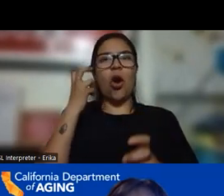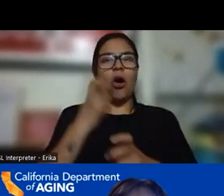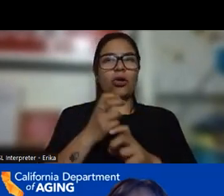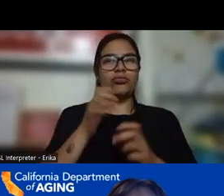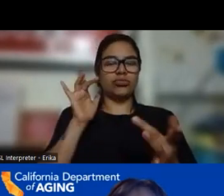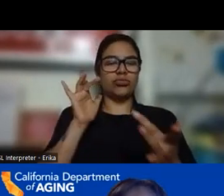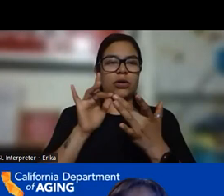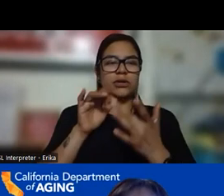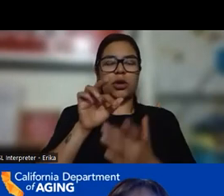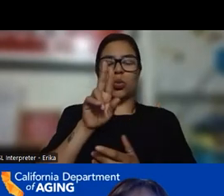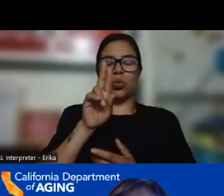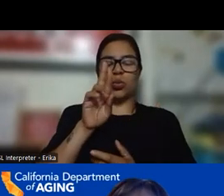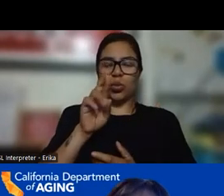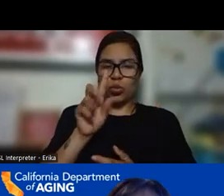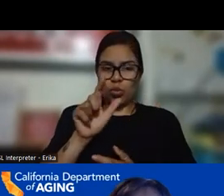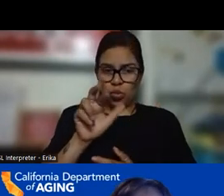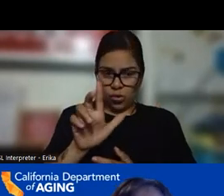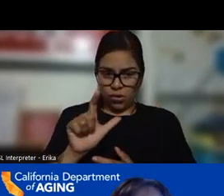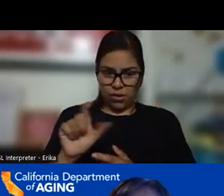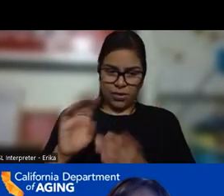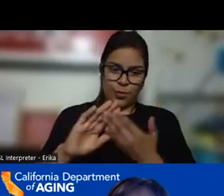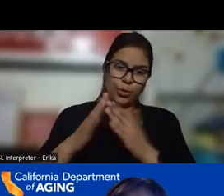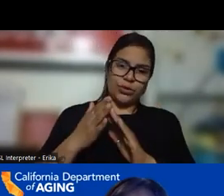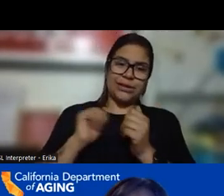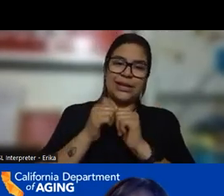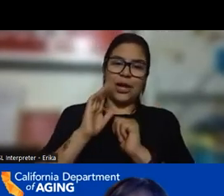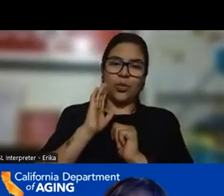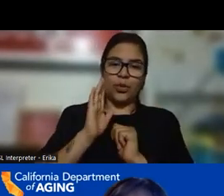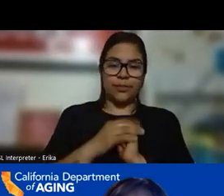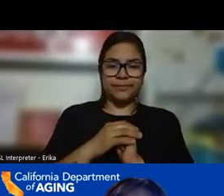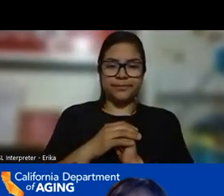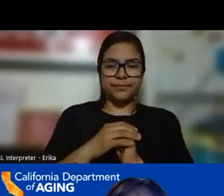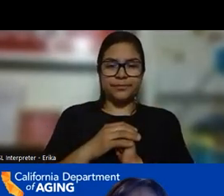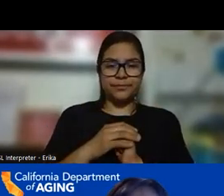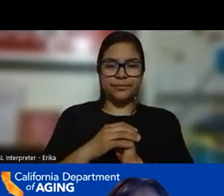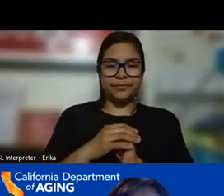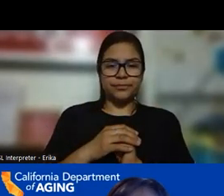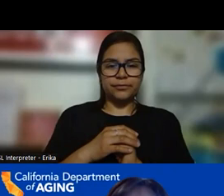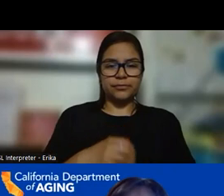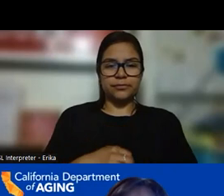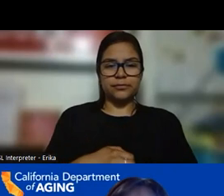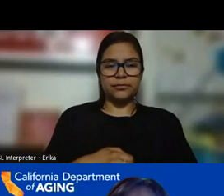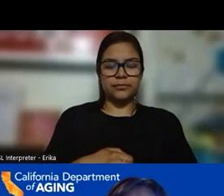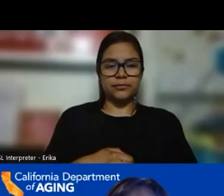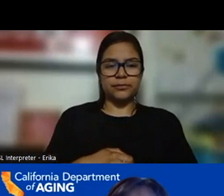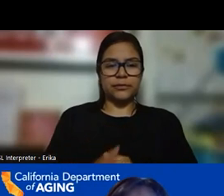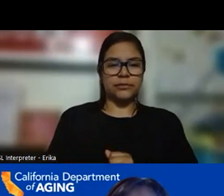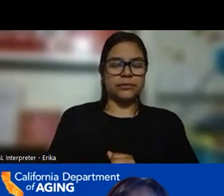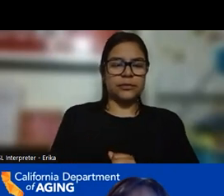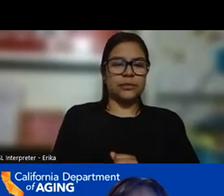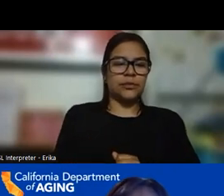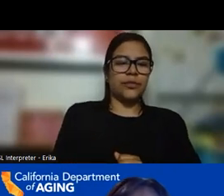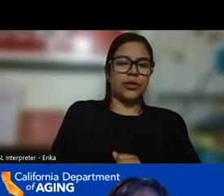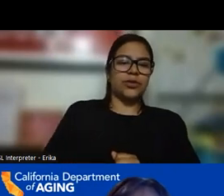communities. And then lastly, as I mentioned previously, the tribal engagement piece. So realizing that we have 2